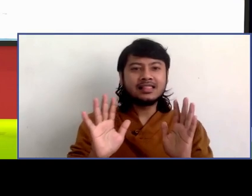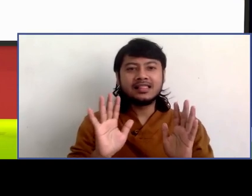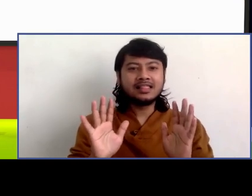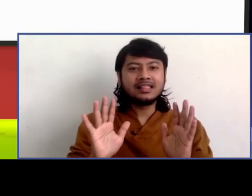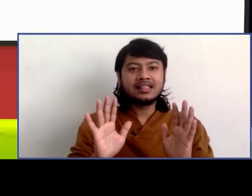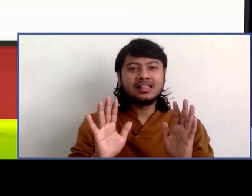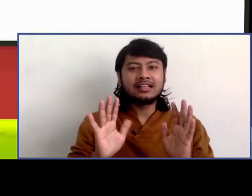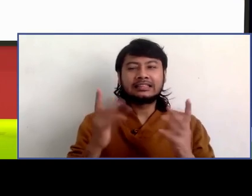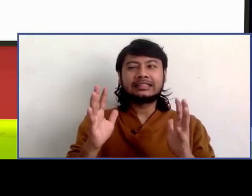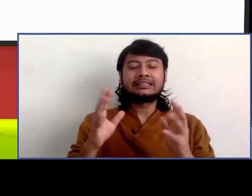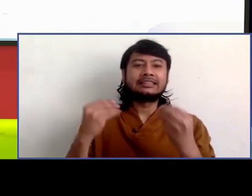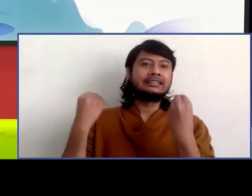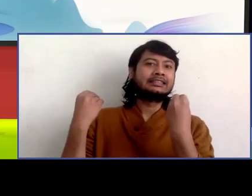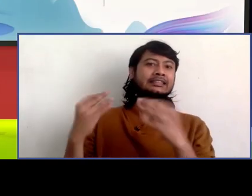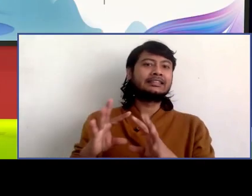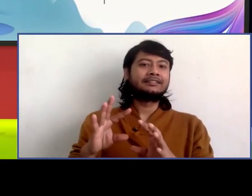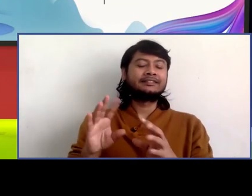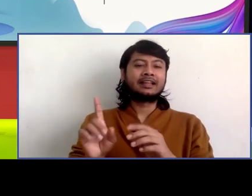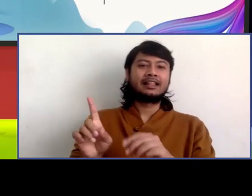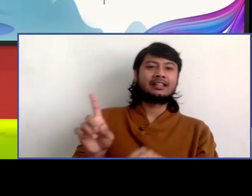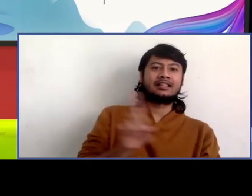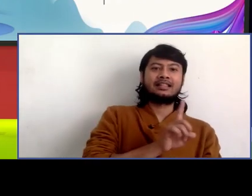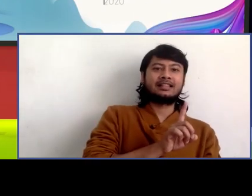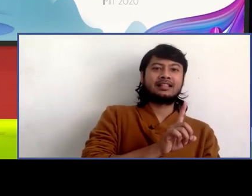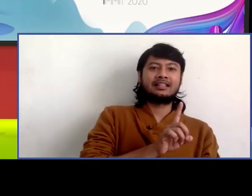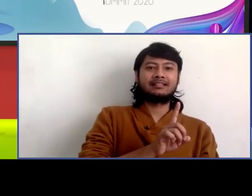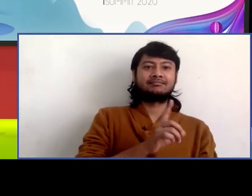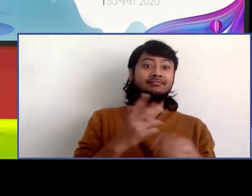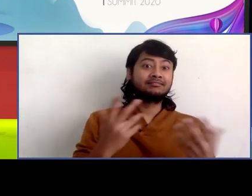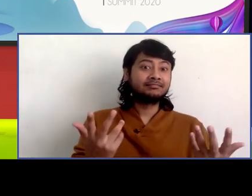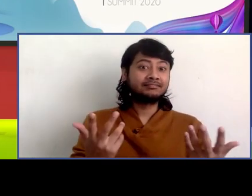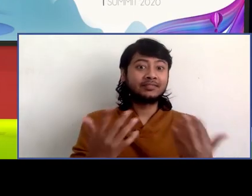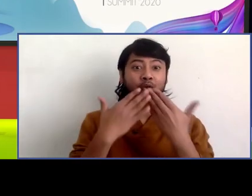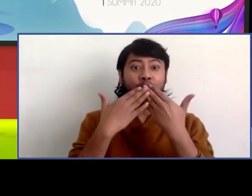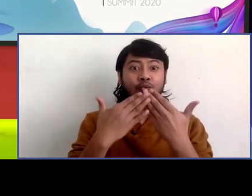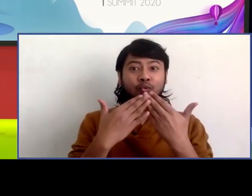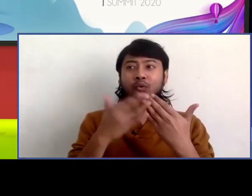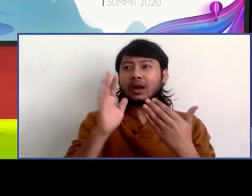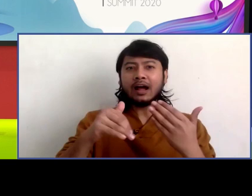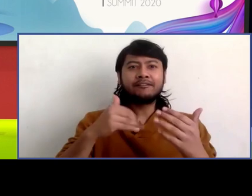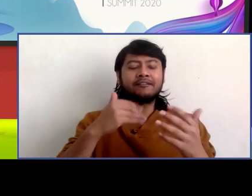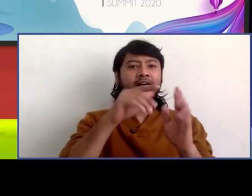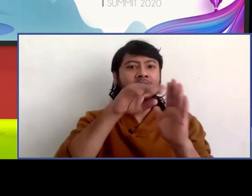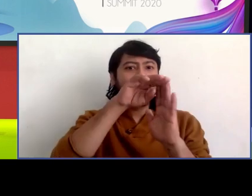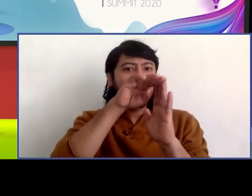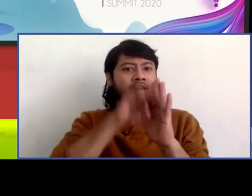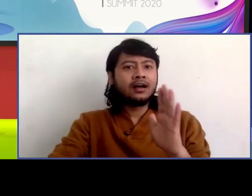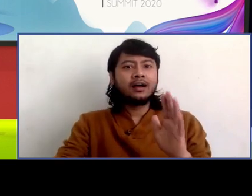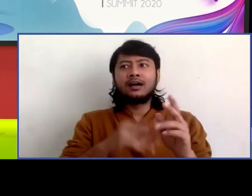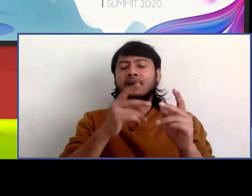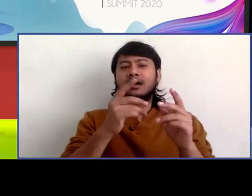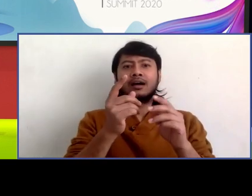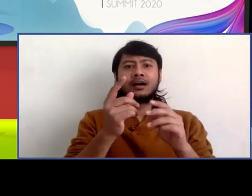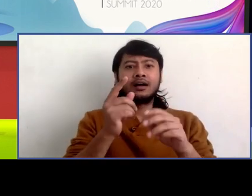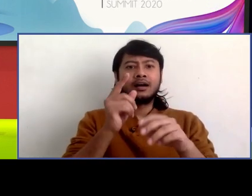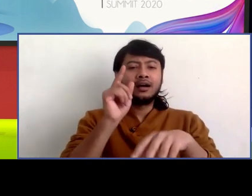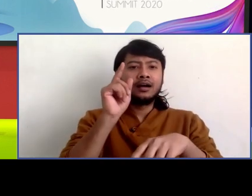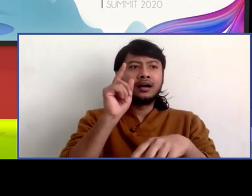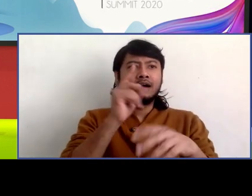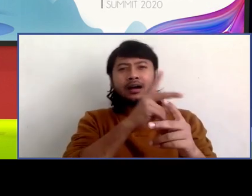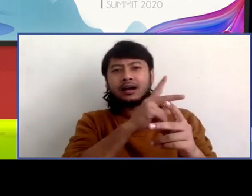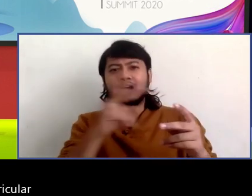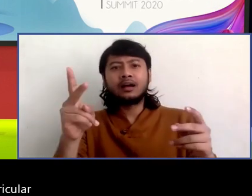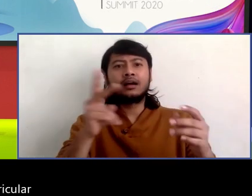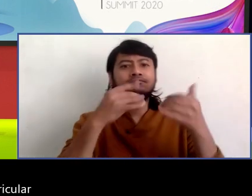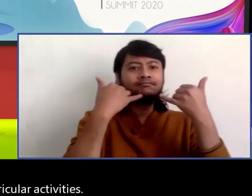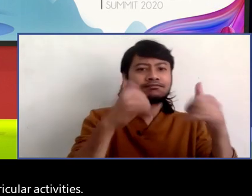away. And this was a time in school, there were so many opportunities for extracurricular activities,